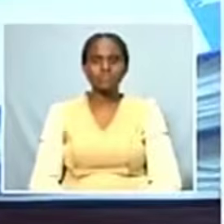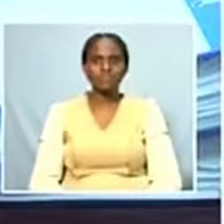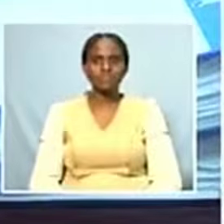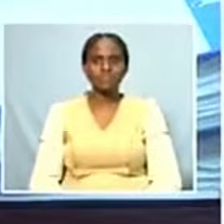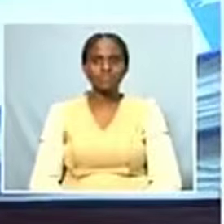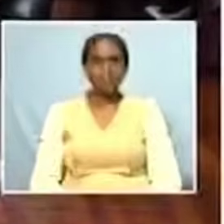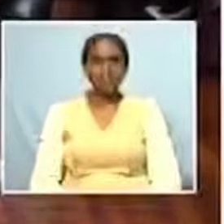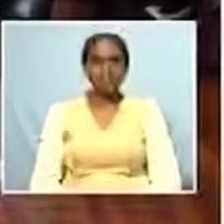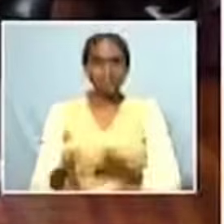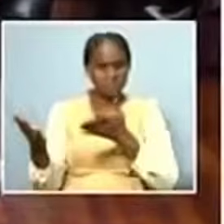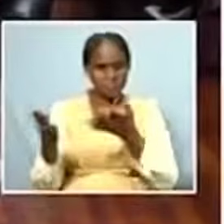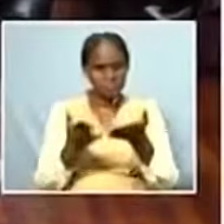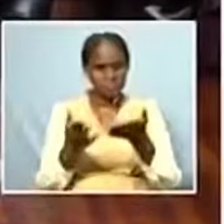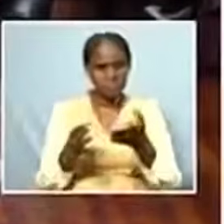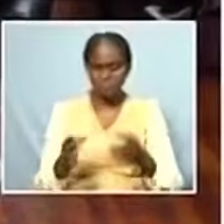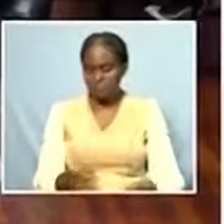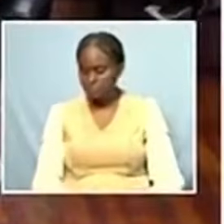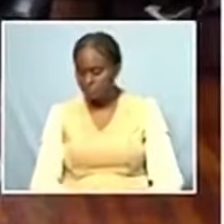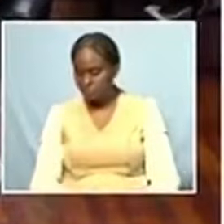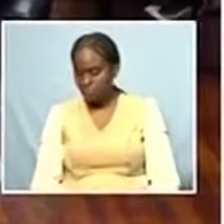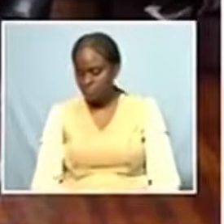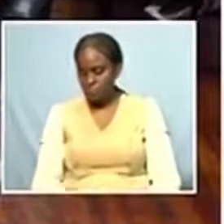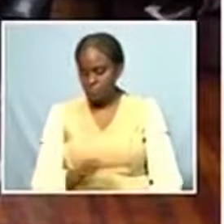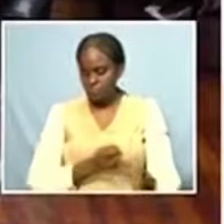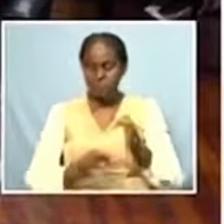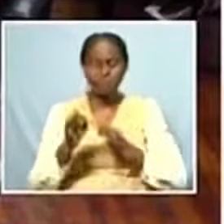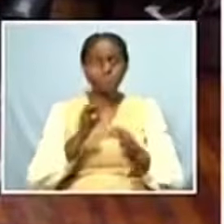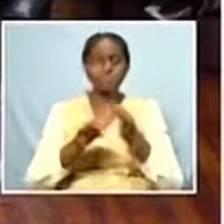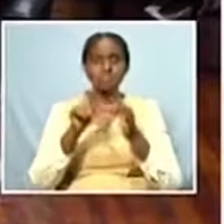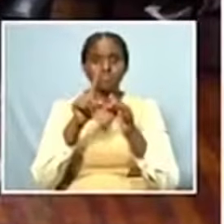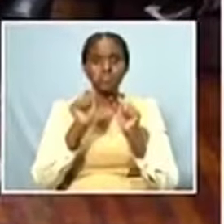Let them come. There's someone at seat. Come and explain